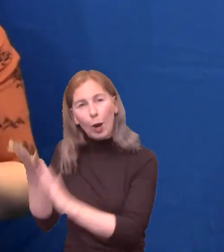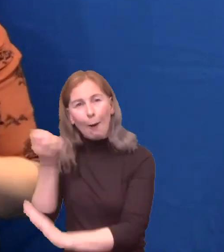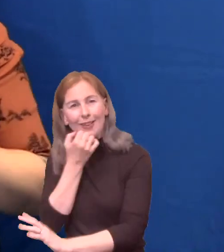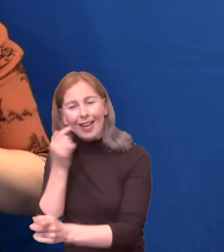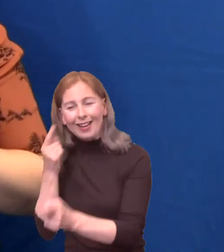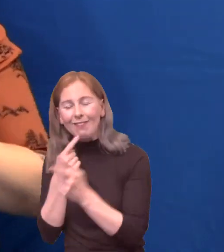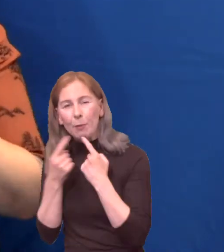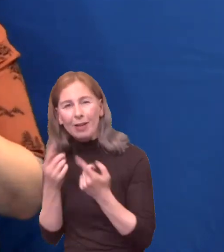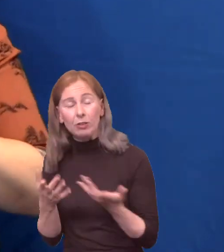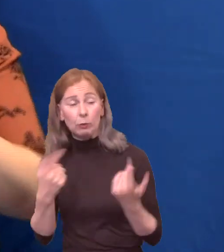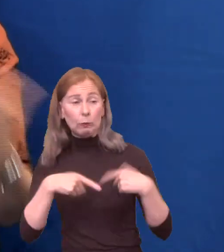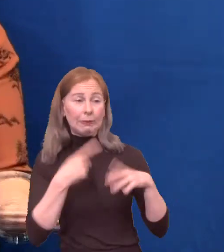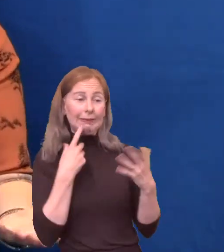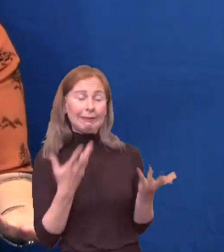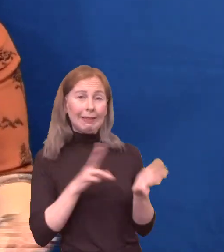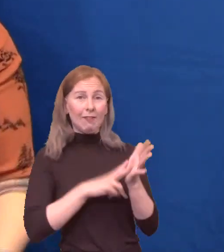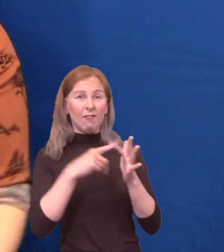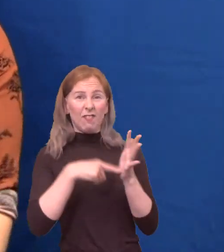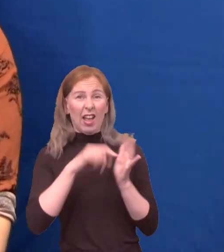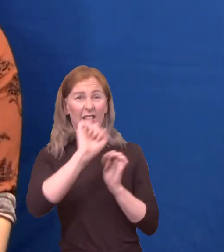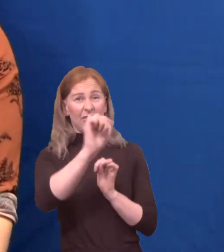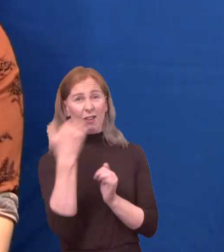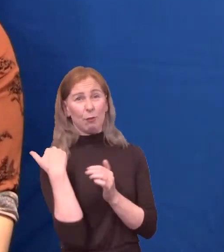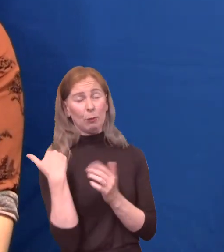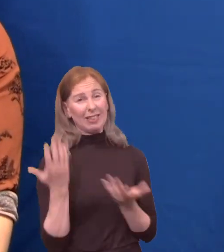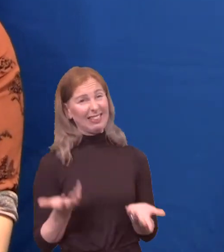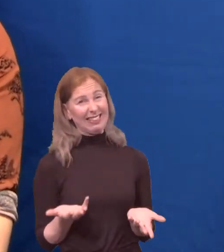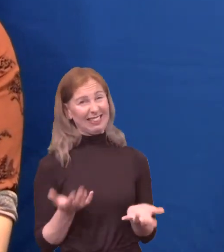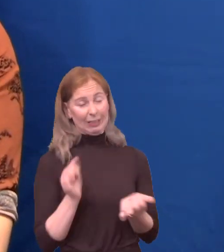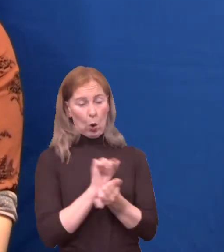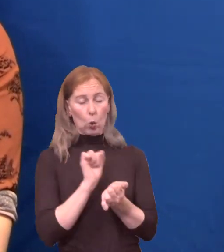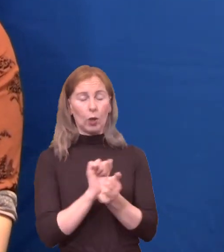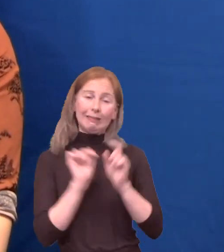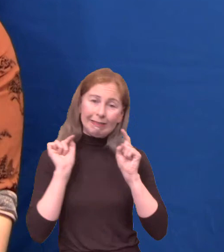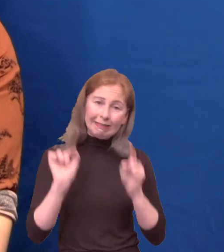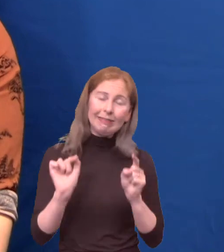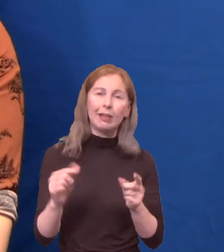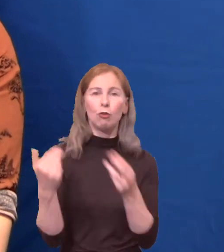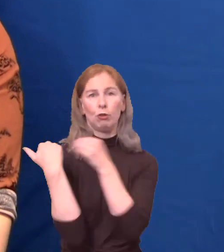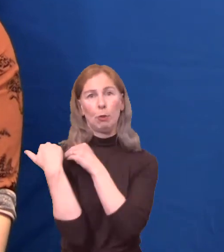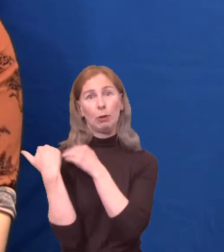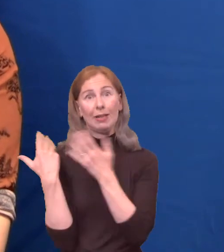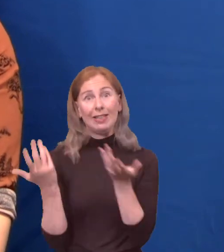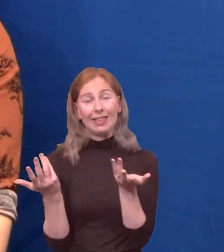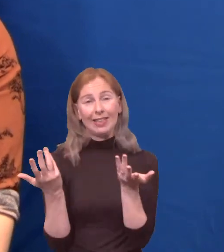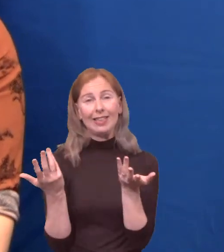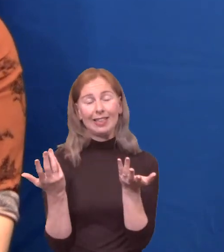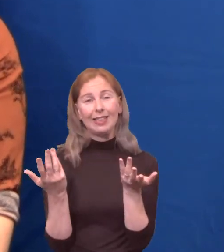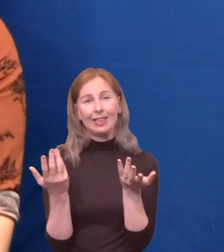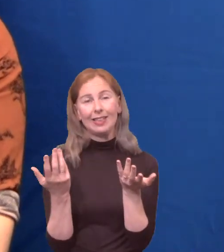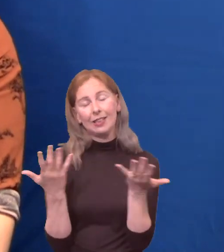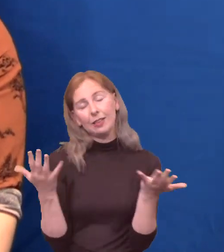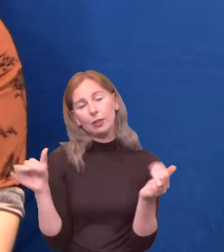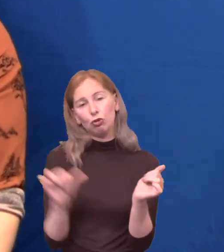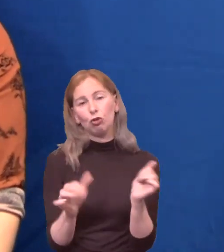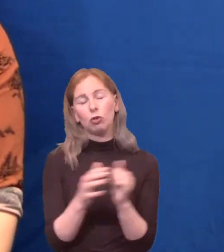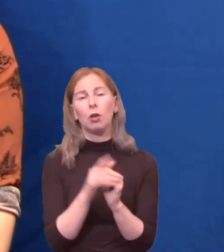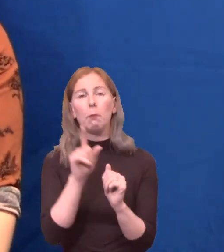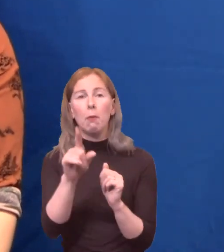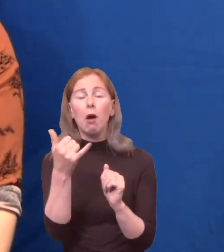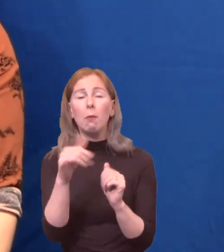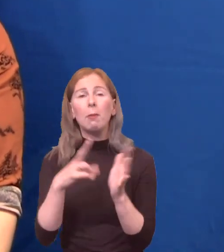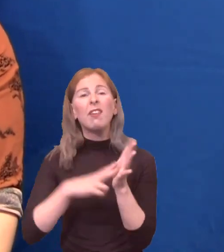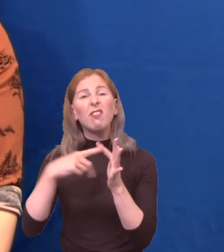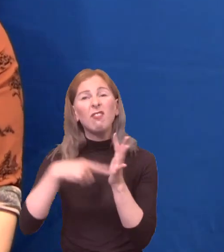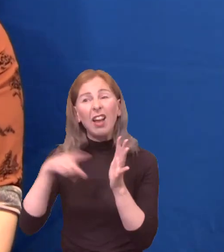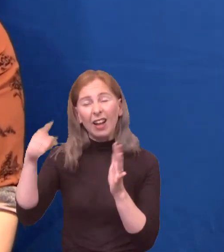when you move house, or if you were to sell a dog, that you should be keeping those chip details up to date as a part of your own personal responsibility. But I'm sure